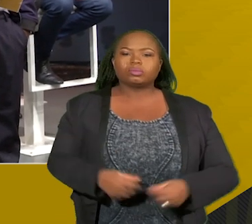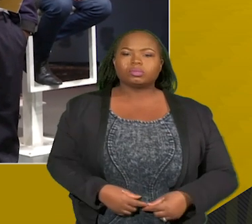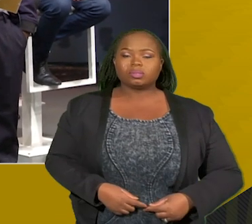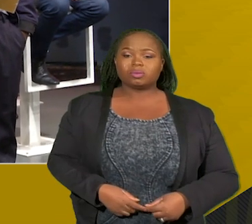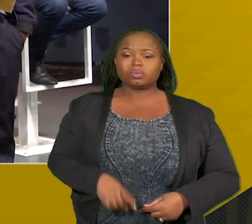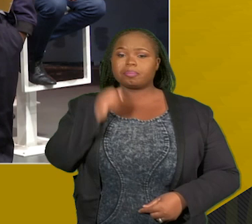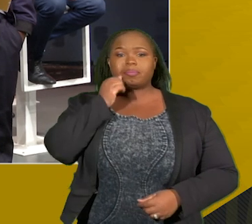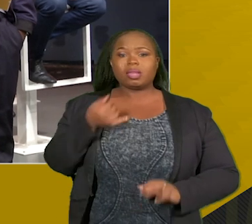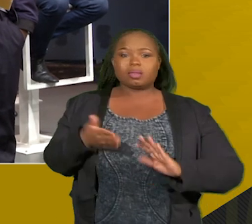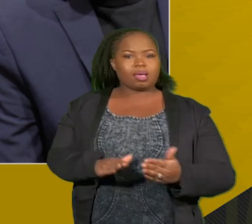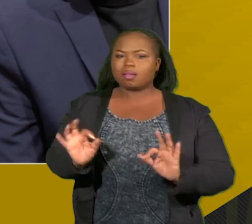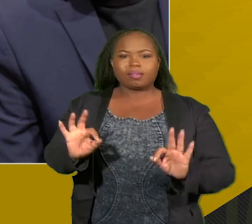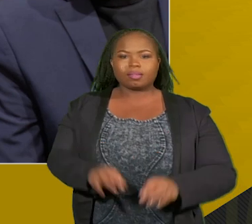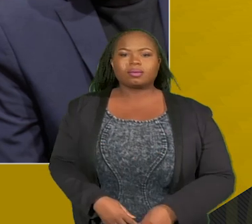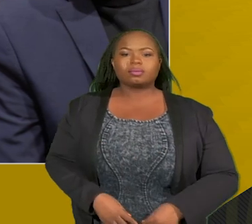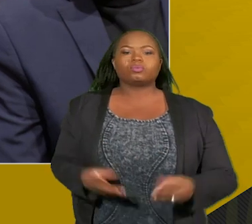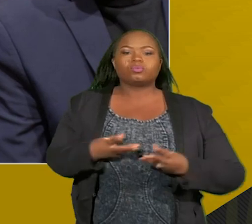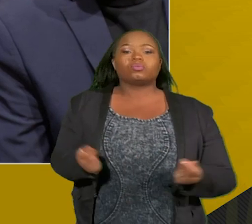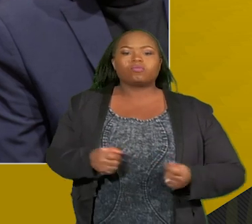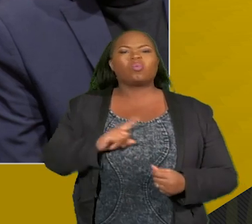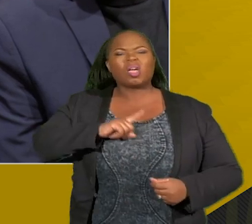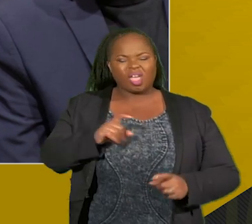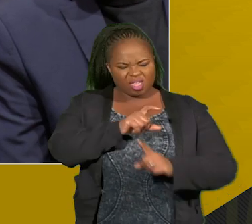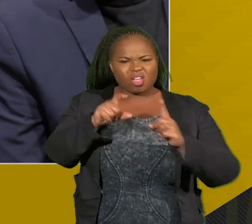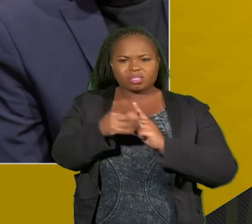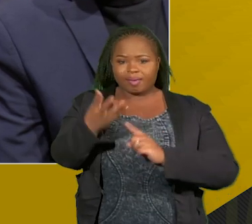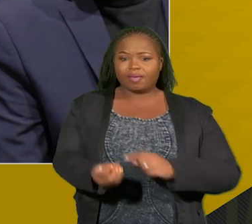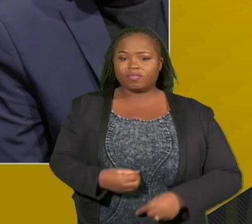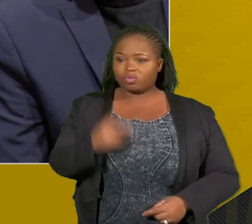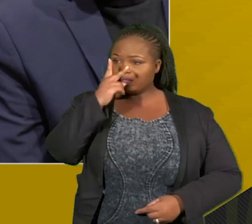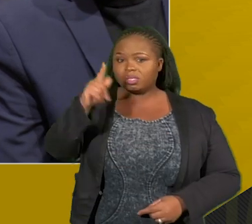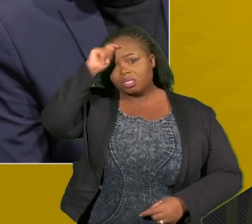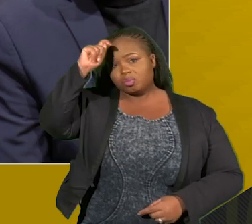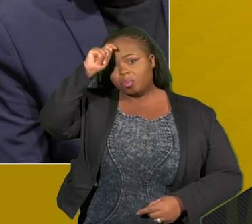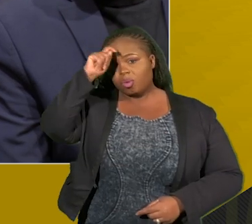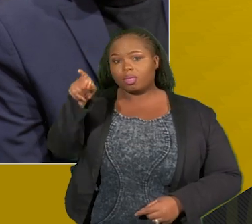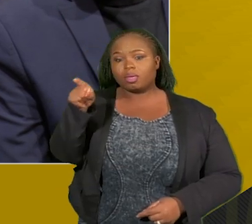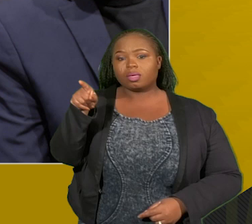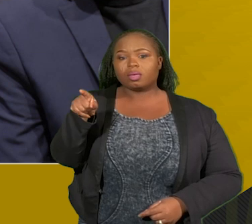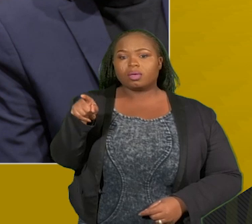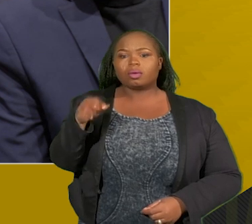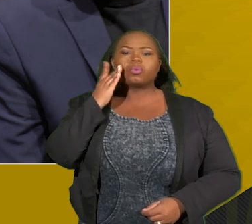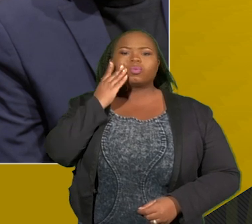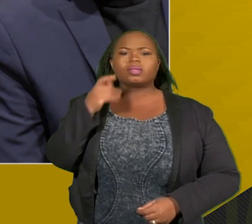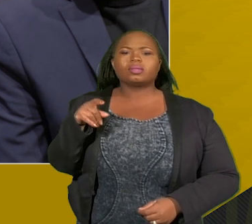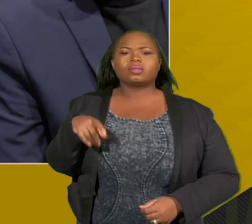one who are being killed. The solution is that there are cultures. Have you seen this boy, Mababu,